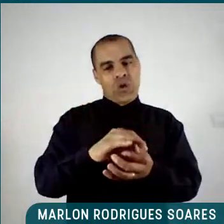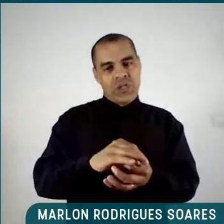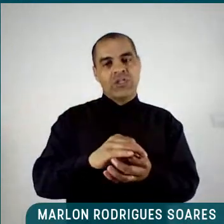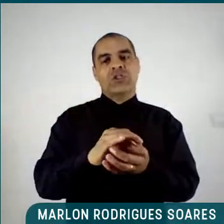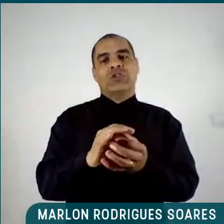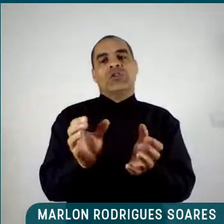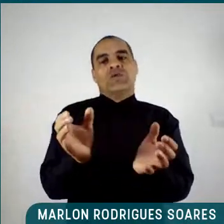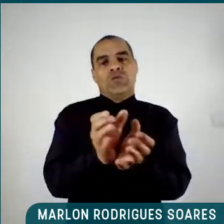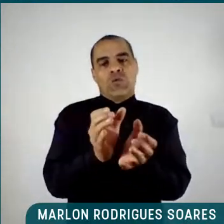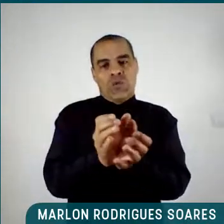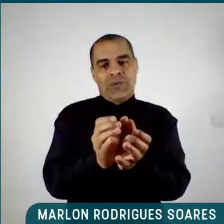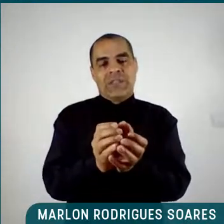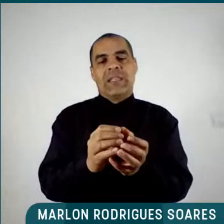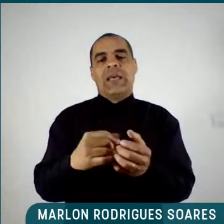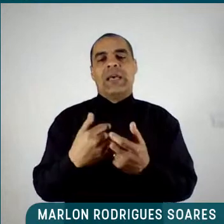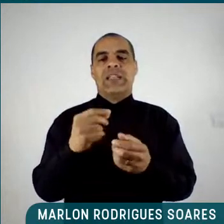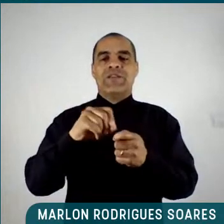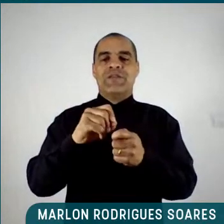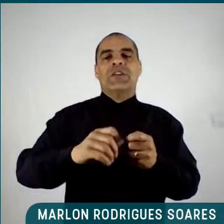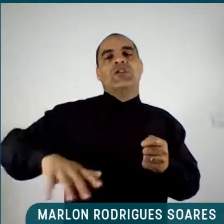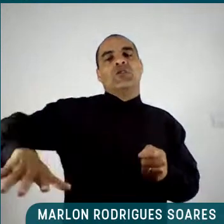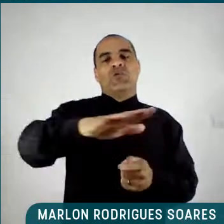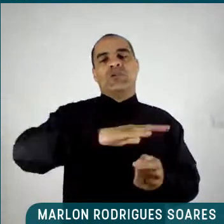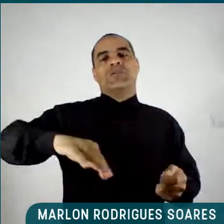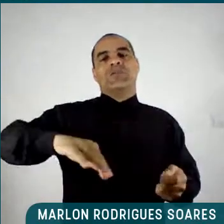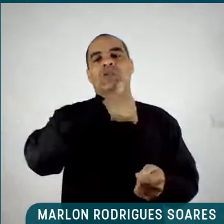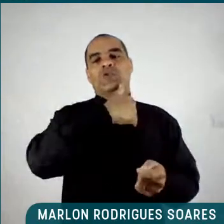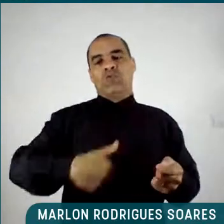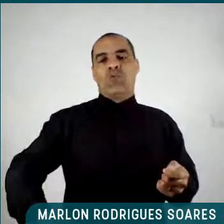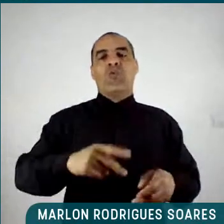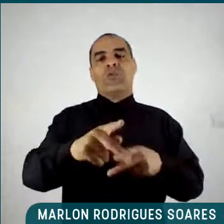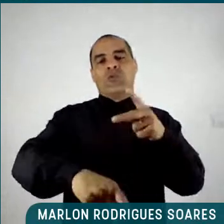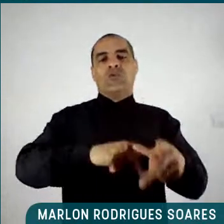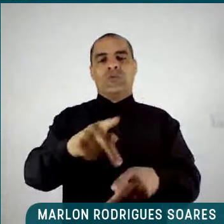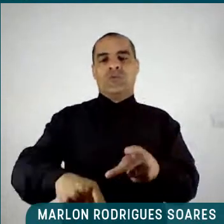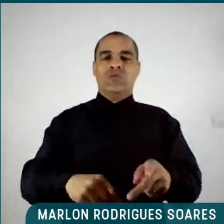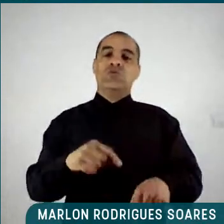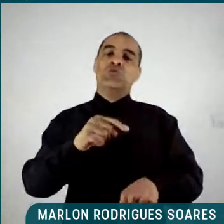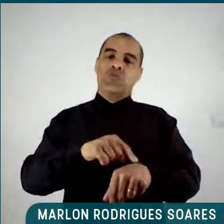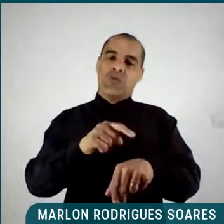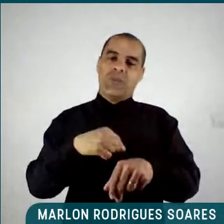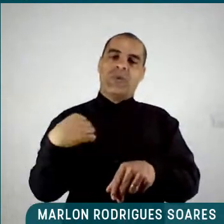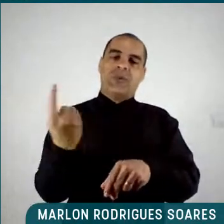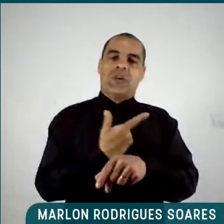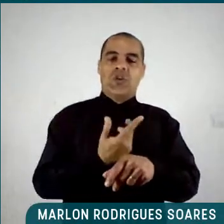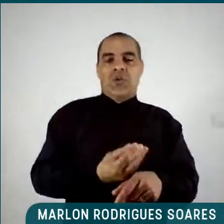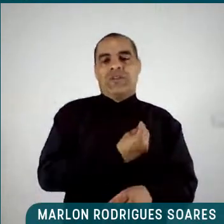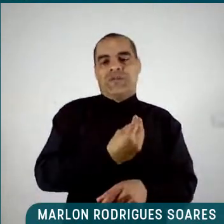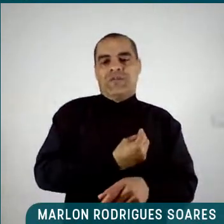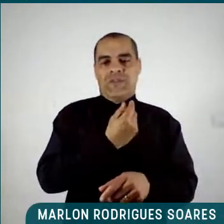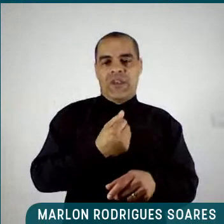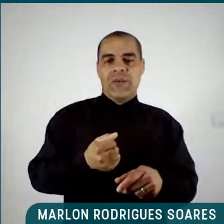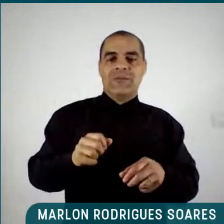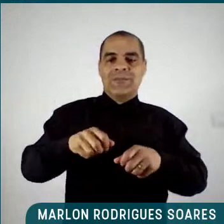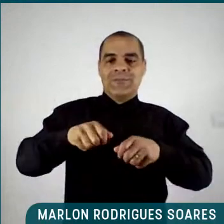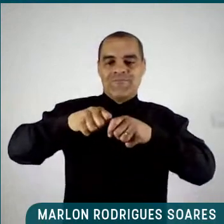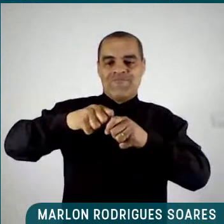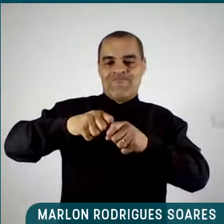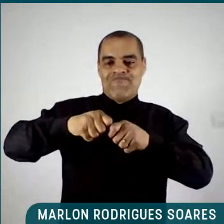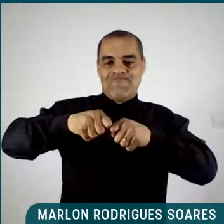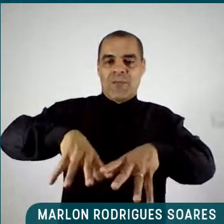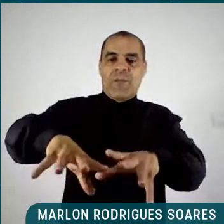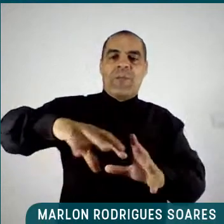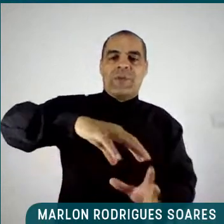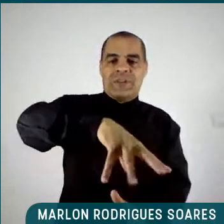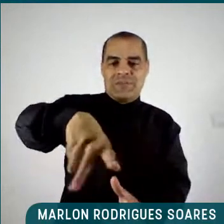e is multifacetárias. understand that Nesse this momento que transformation have vivemos to be a collective. pandemia, In the nesse moment that we are isolamento, living the nesse pandemic, distanciamento